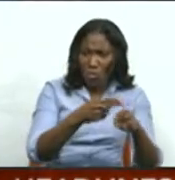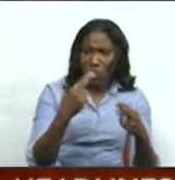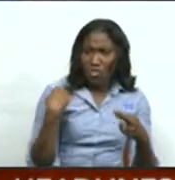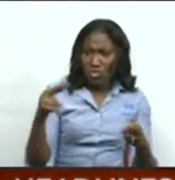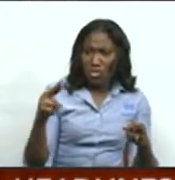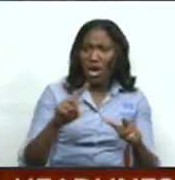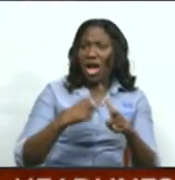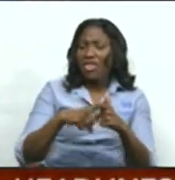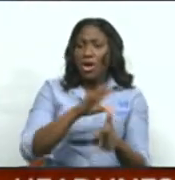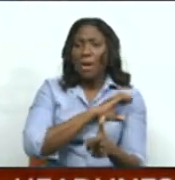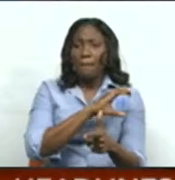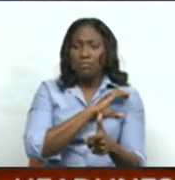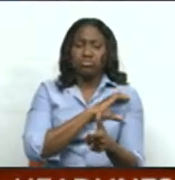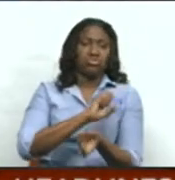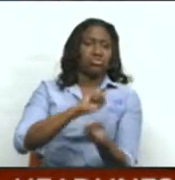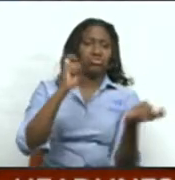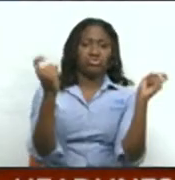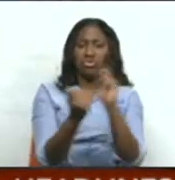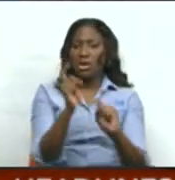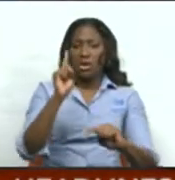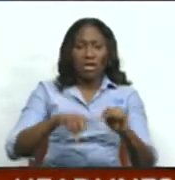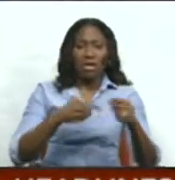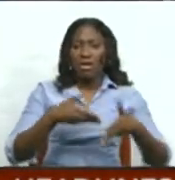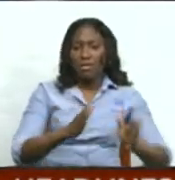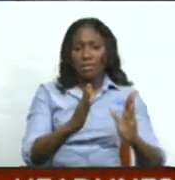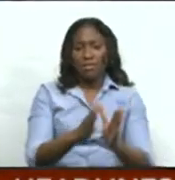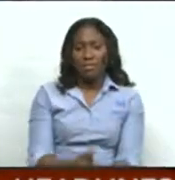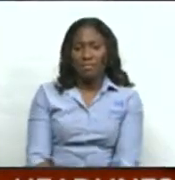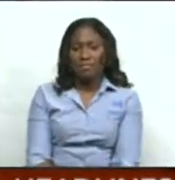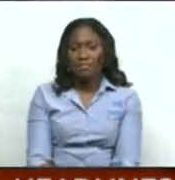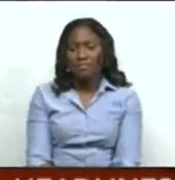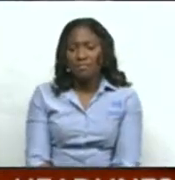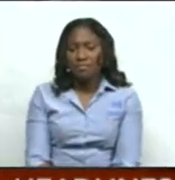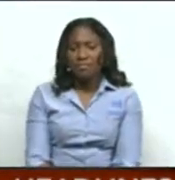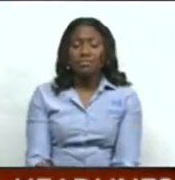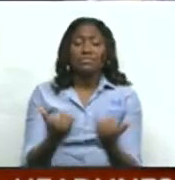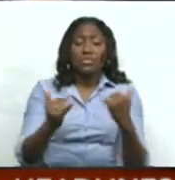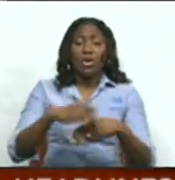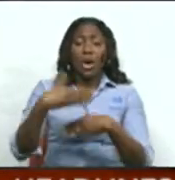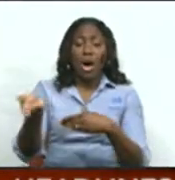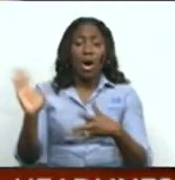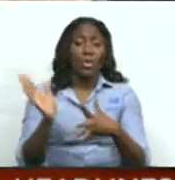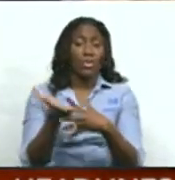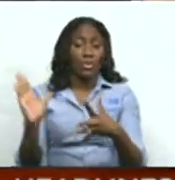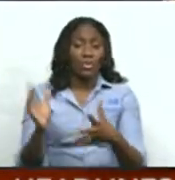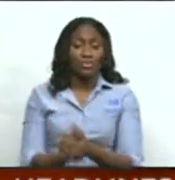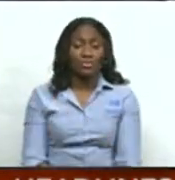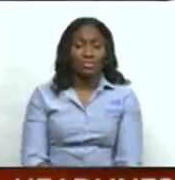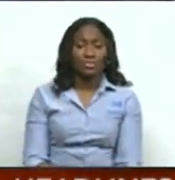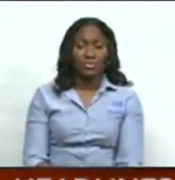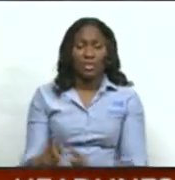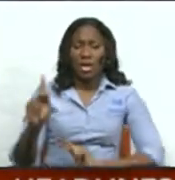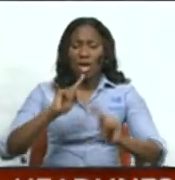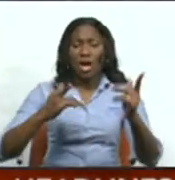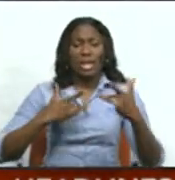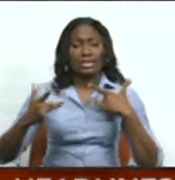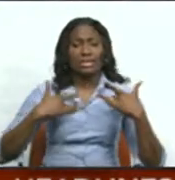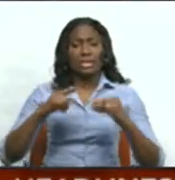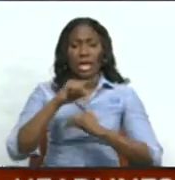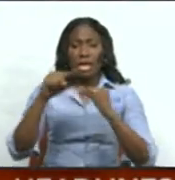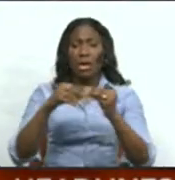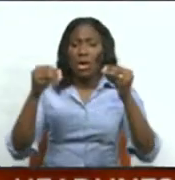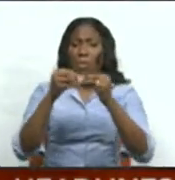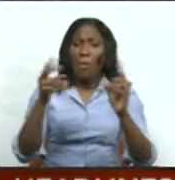before the police reversed the decision based on the policy. We're still to come in the news. Concerns over increased violence